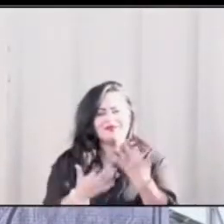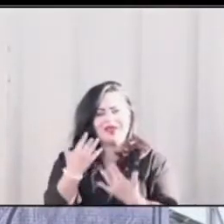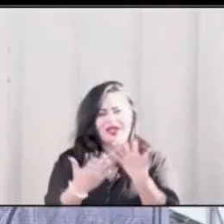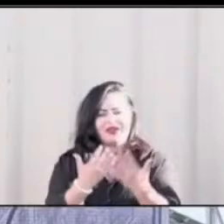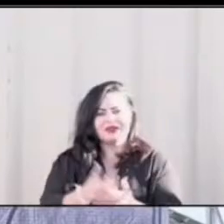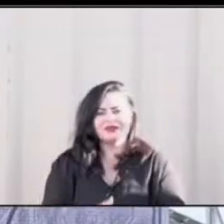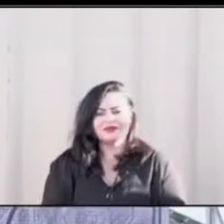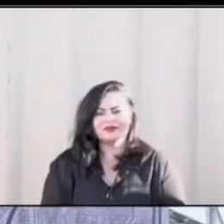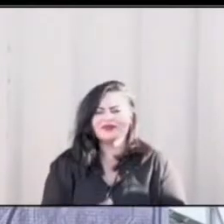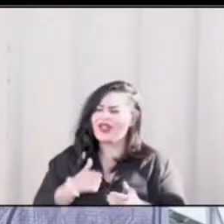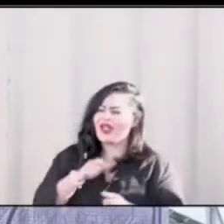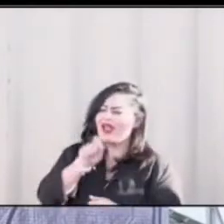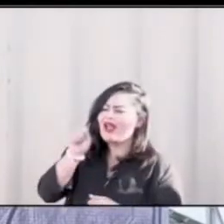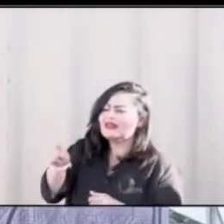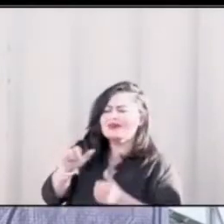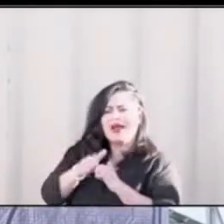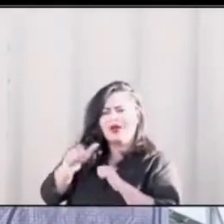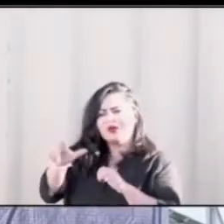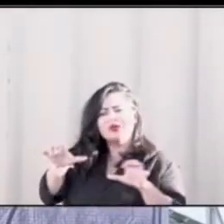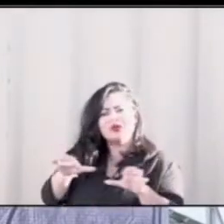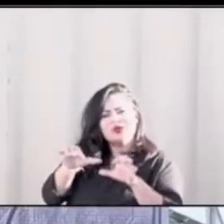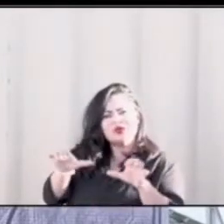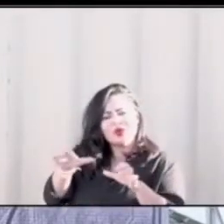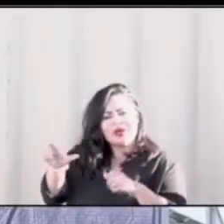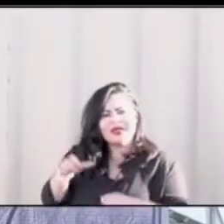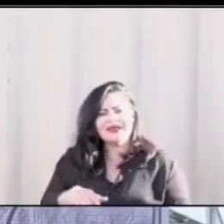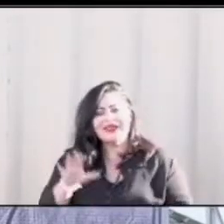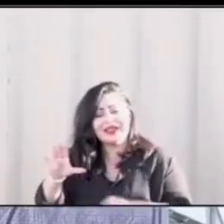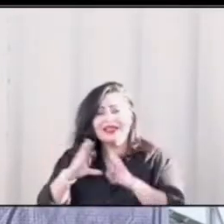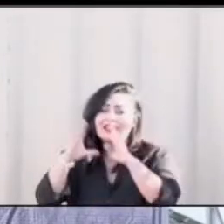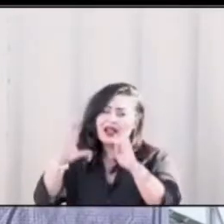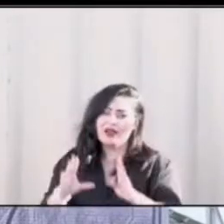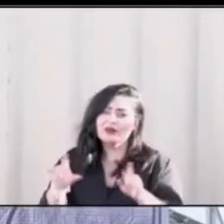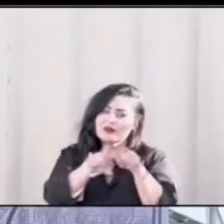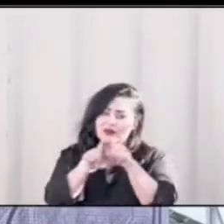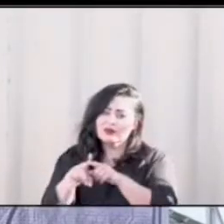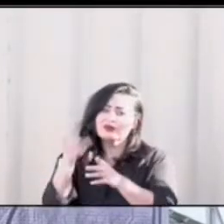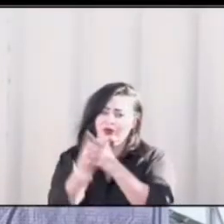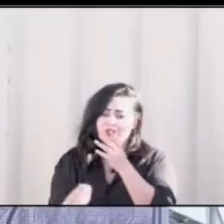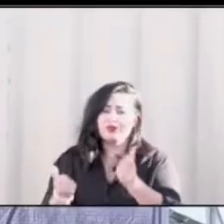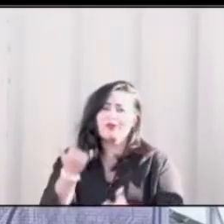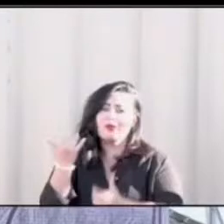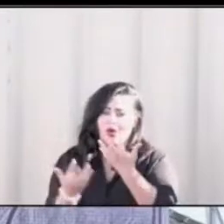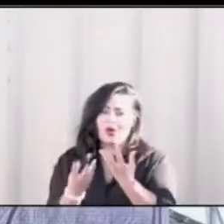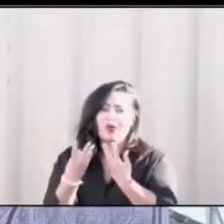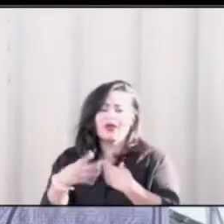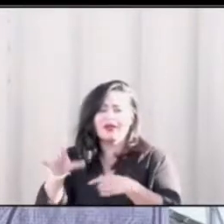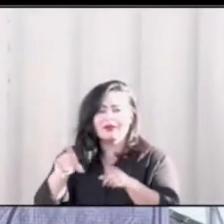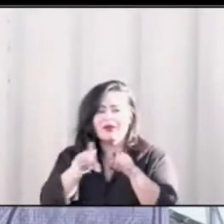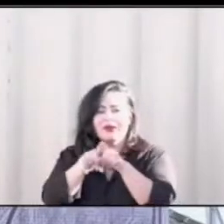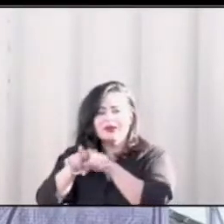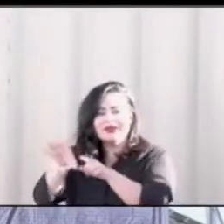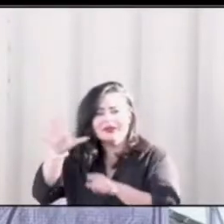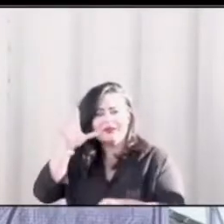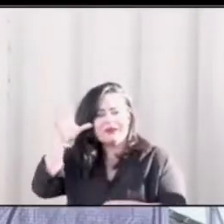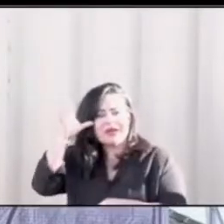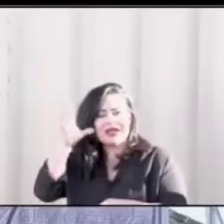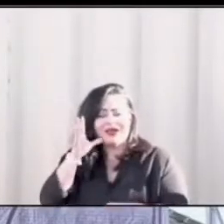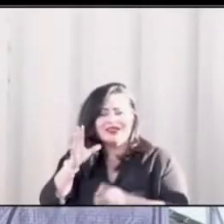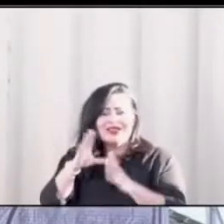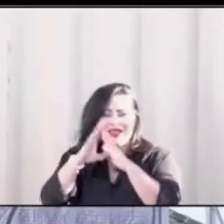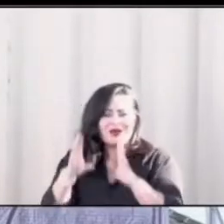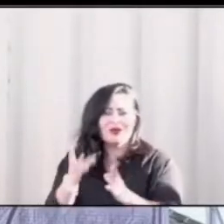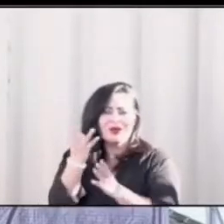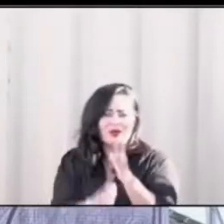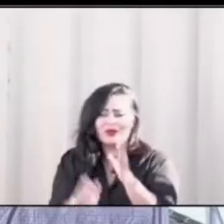asked him how he's doing, and he said good, despite the fact that his house burned down, and so did his parents. And he's in there working because it means